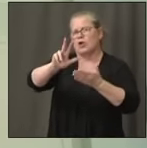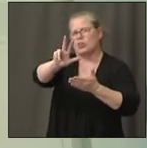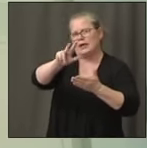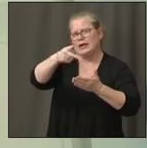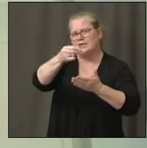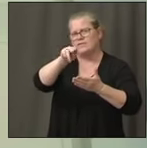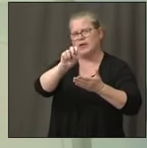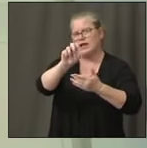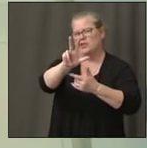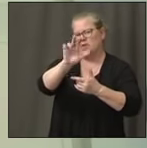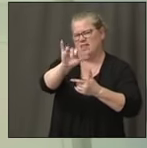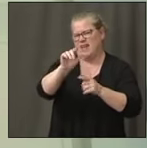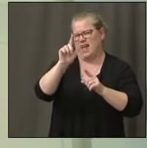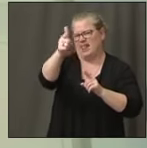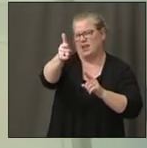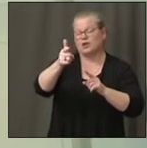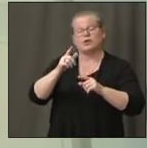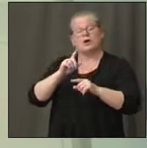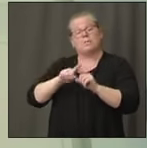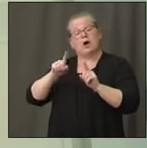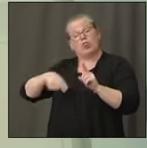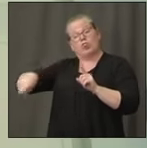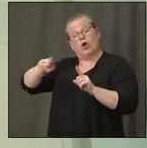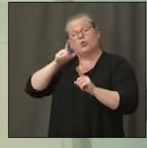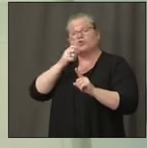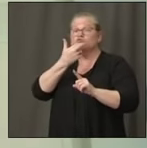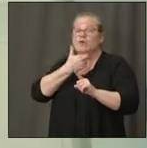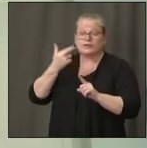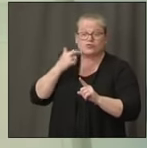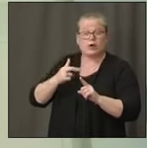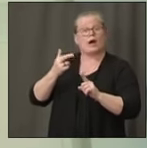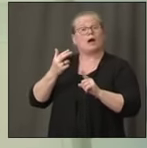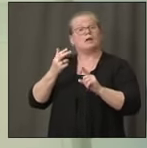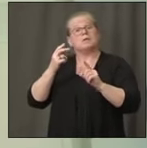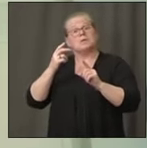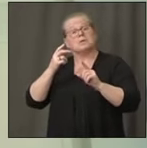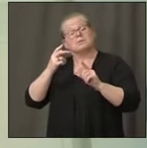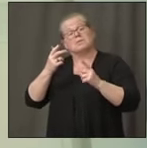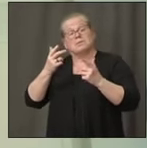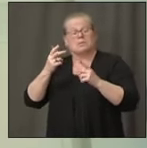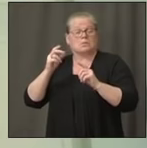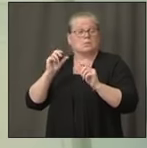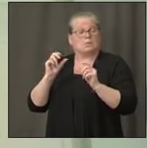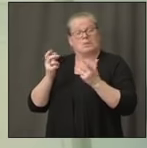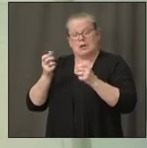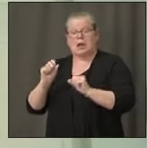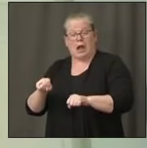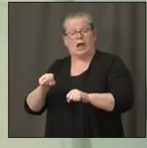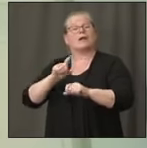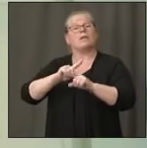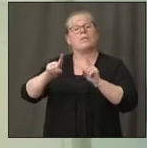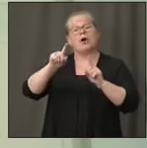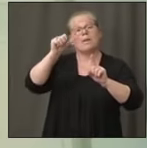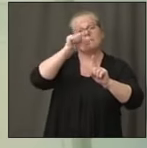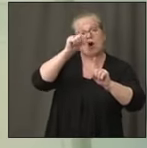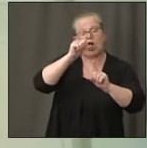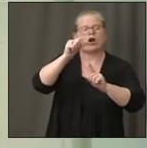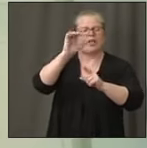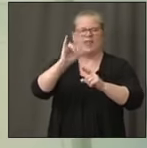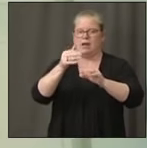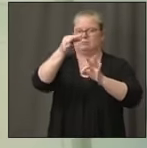clubs that fit that bill, they should be able to open in phase three if it's a bar, but phase two if it effectively serves as a broad